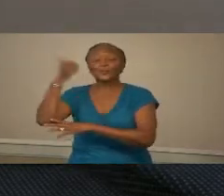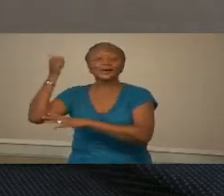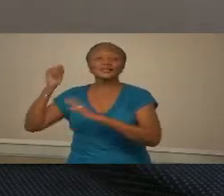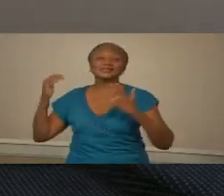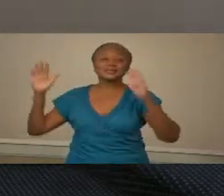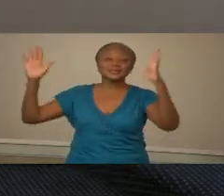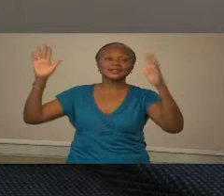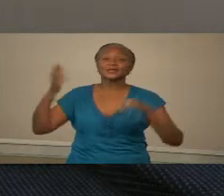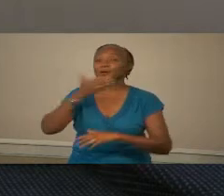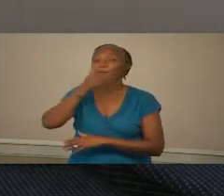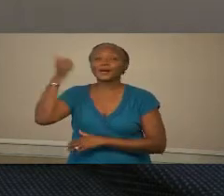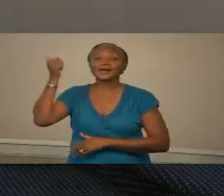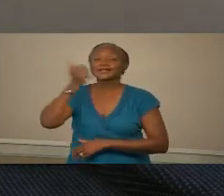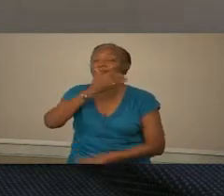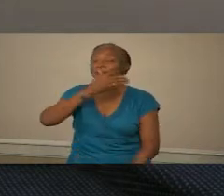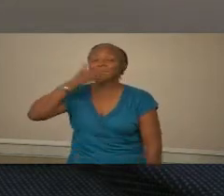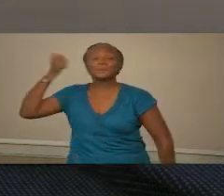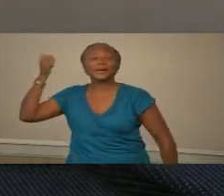best, your best.